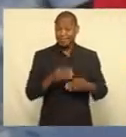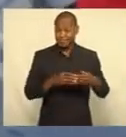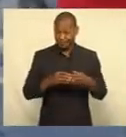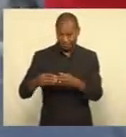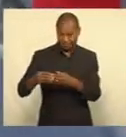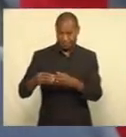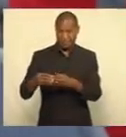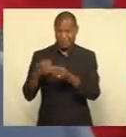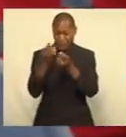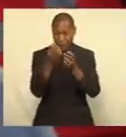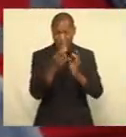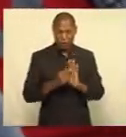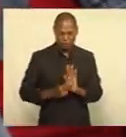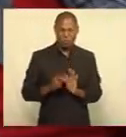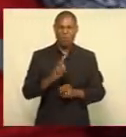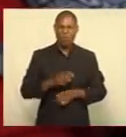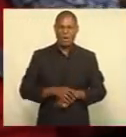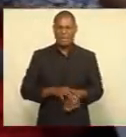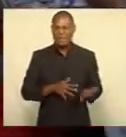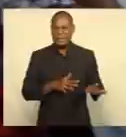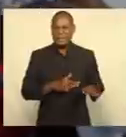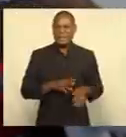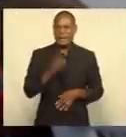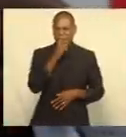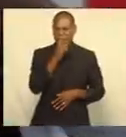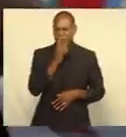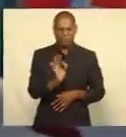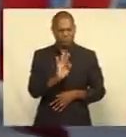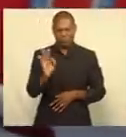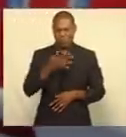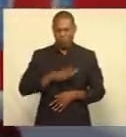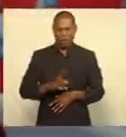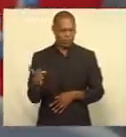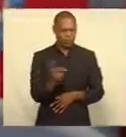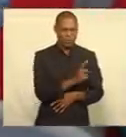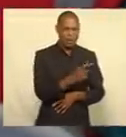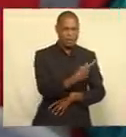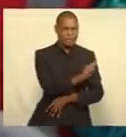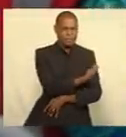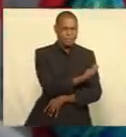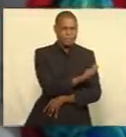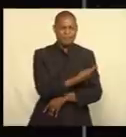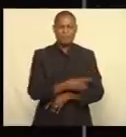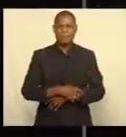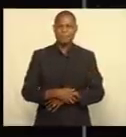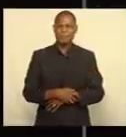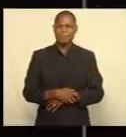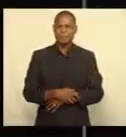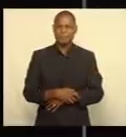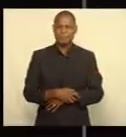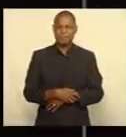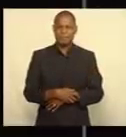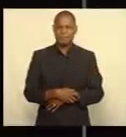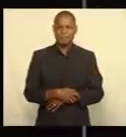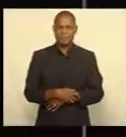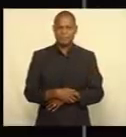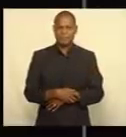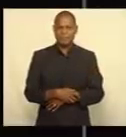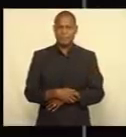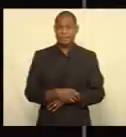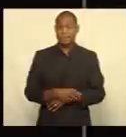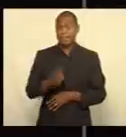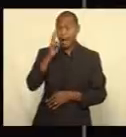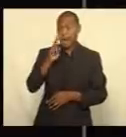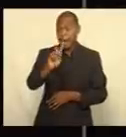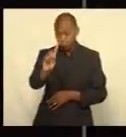scare more Fijians away, which will have severe consequences. Kritika Kumar, FBC News. Meanwhile, today again, Dr.